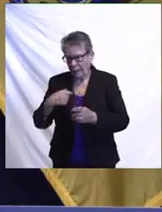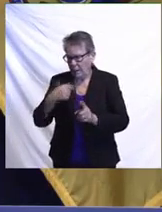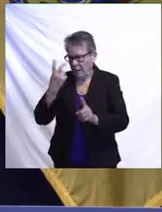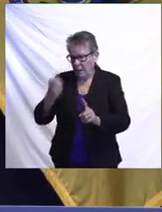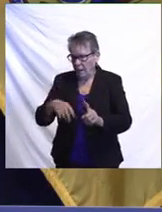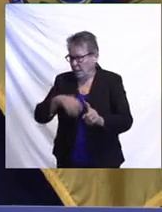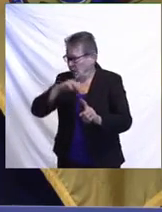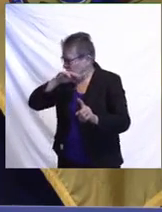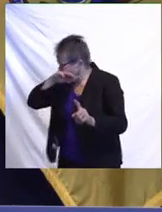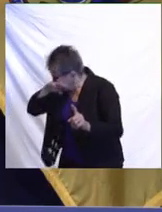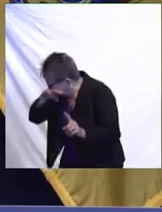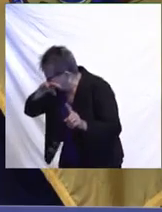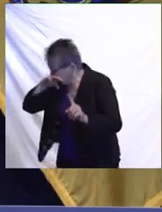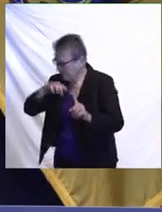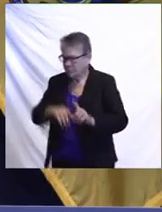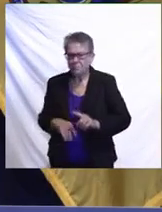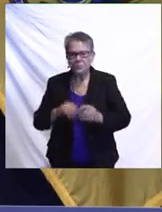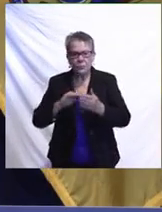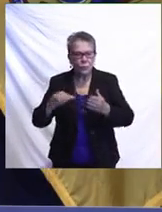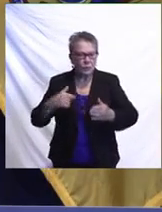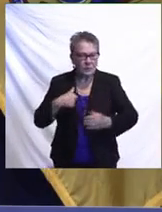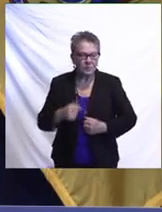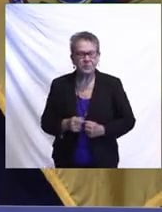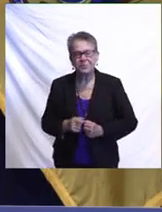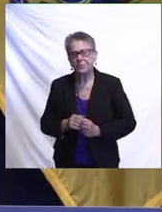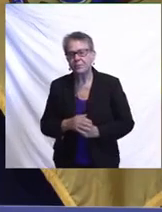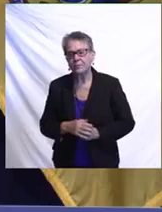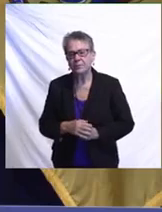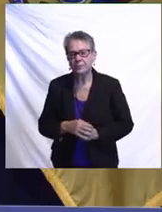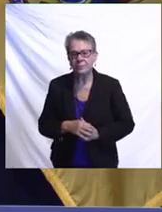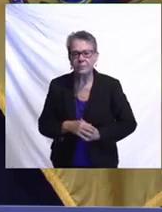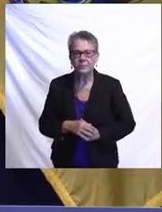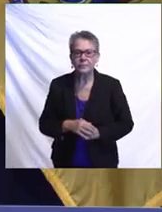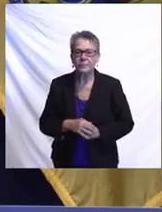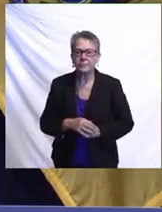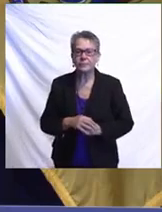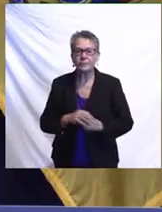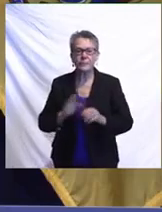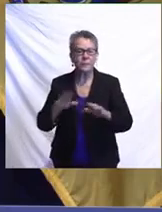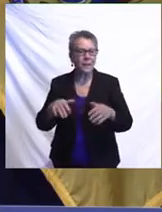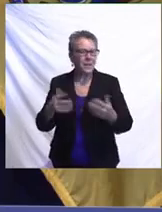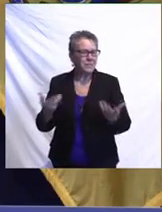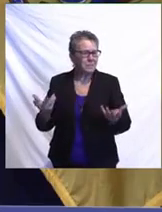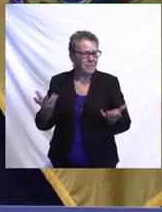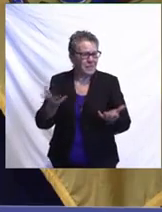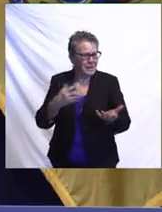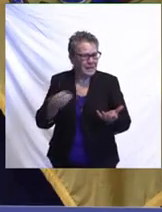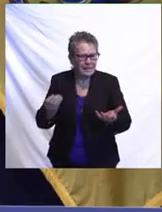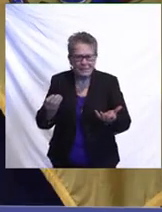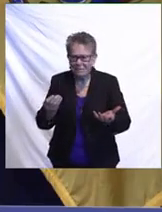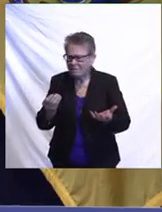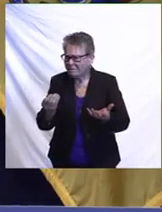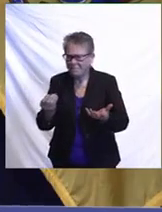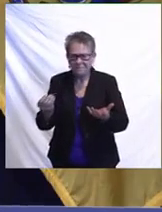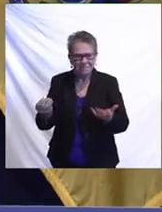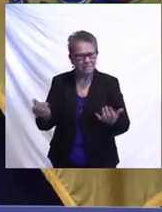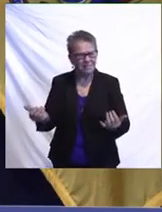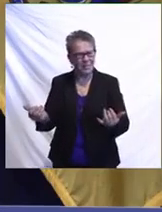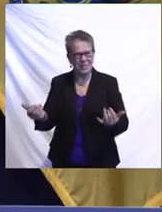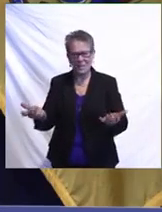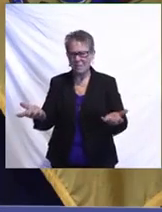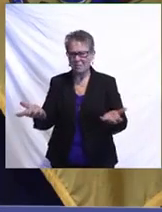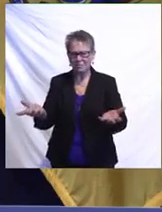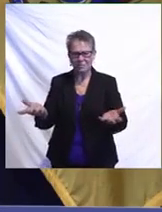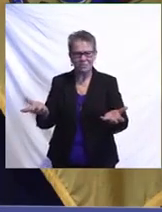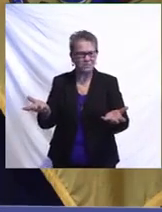up and down the state. I think I would just say, Daniel, at the moment, again, we're going to be in this period where we're going to